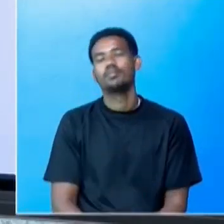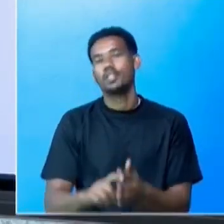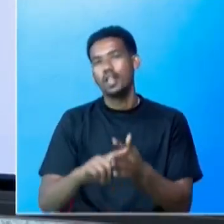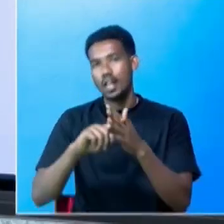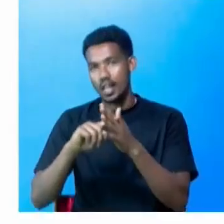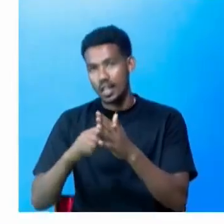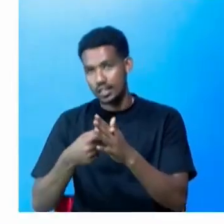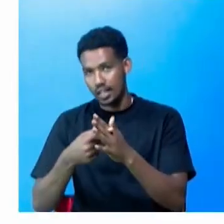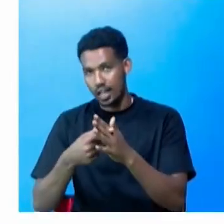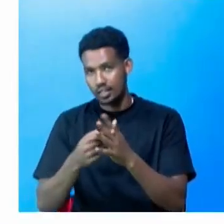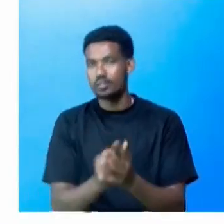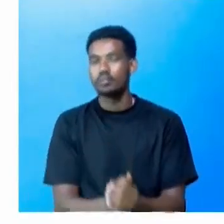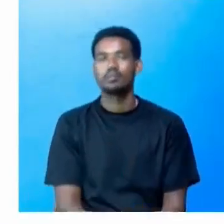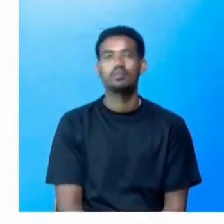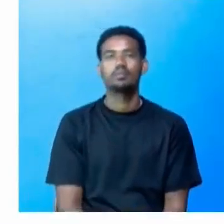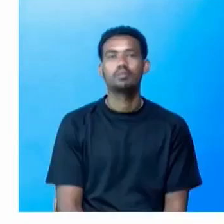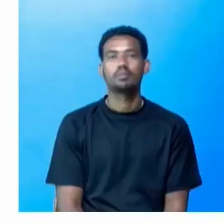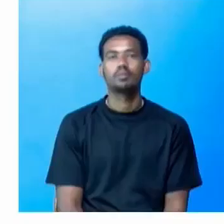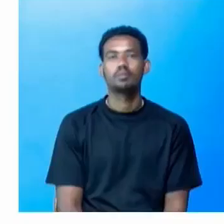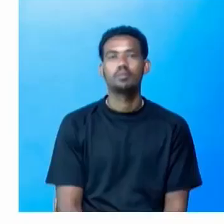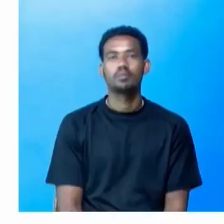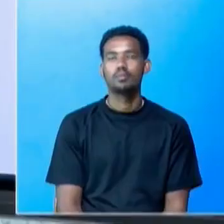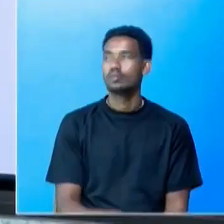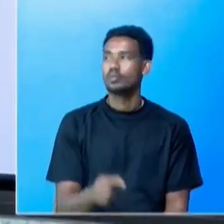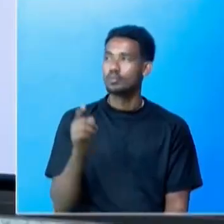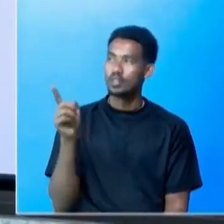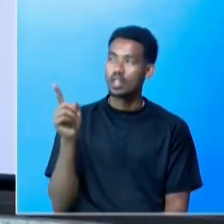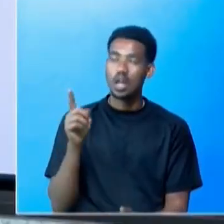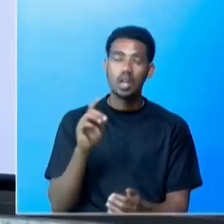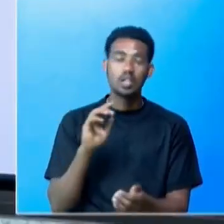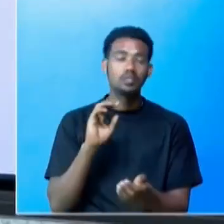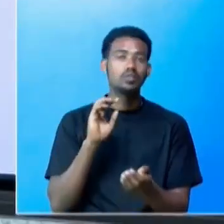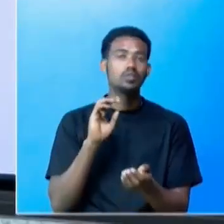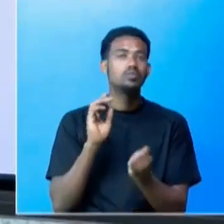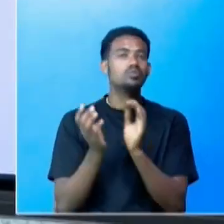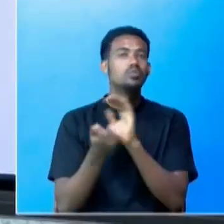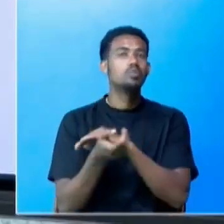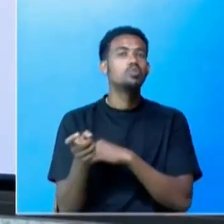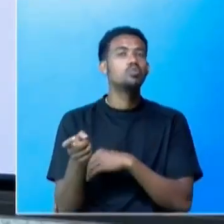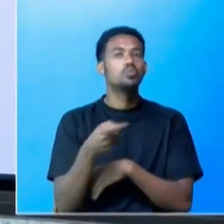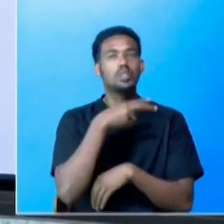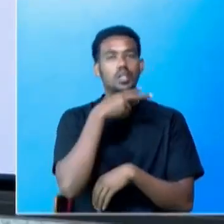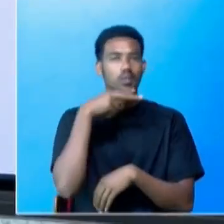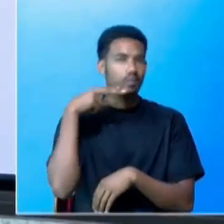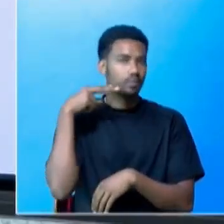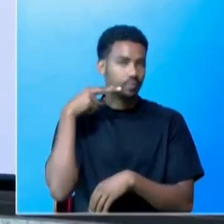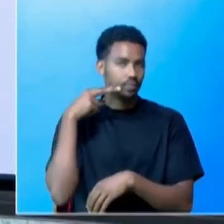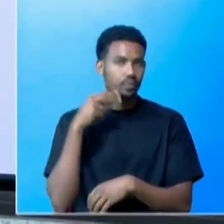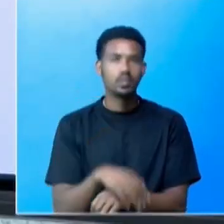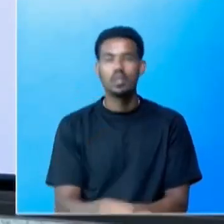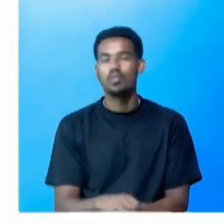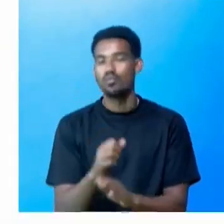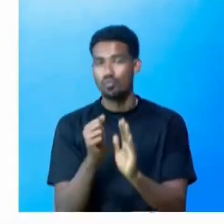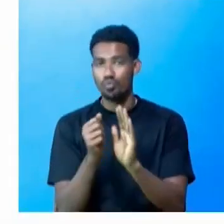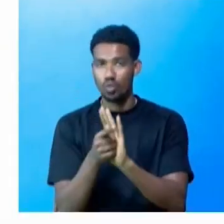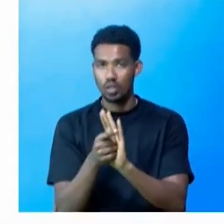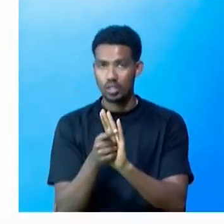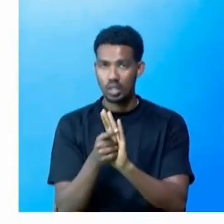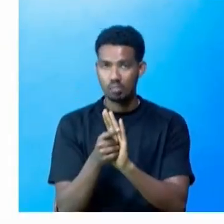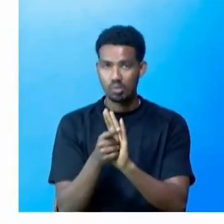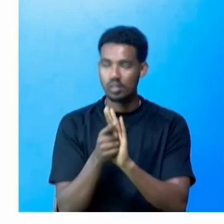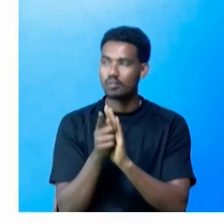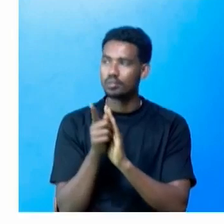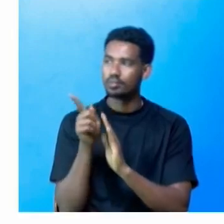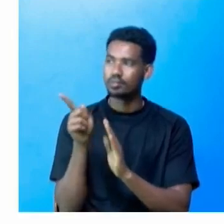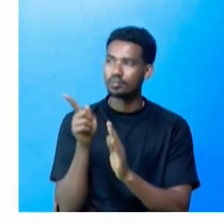come to here, we can use these verb to be to ask question. So, for example, here is